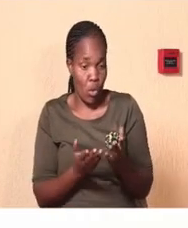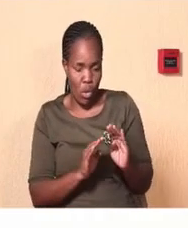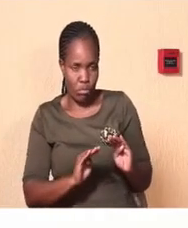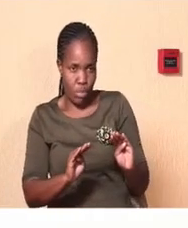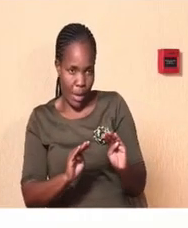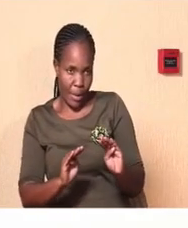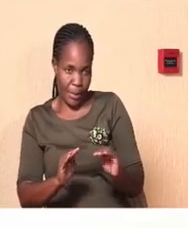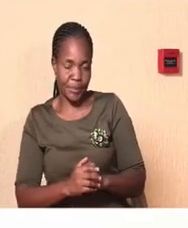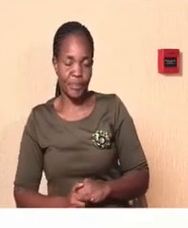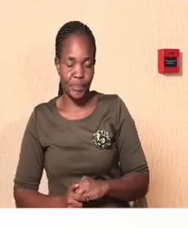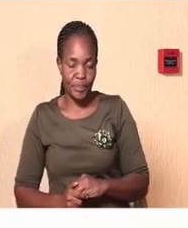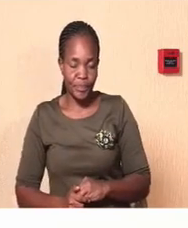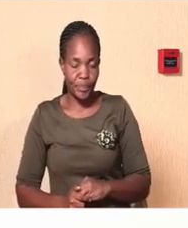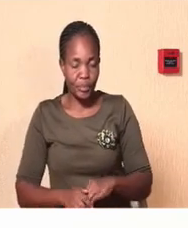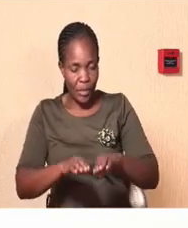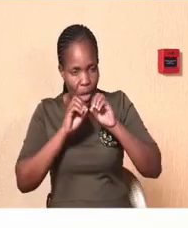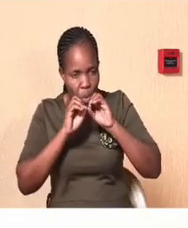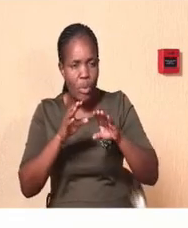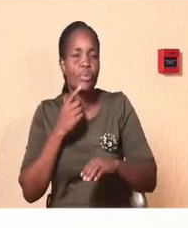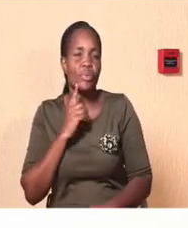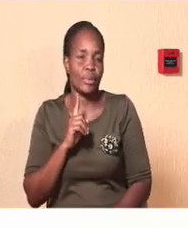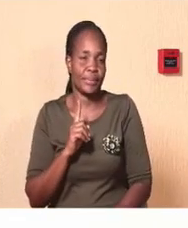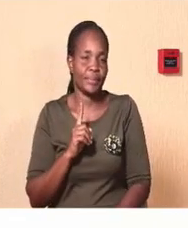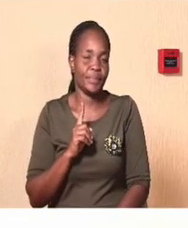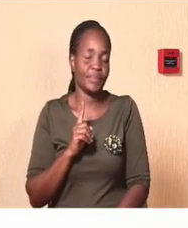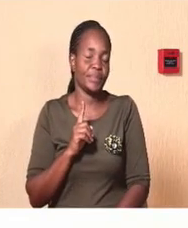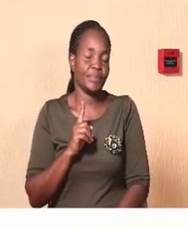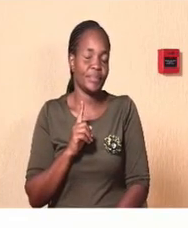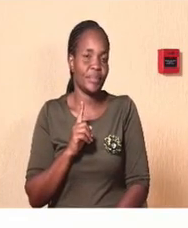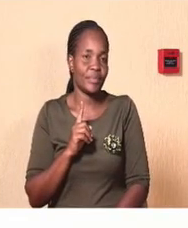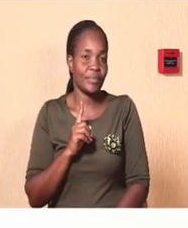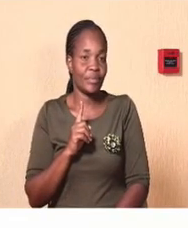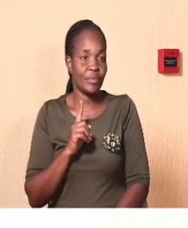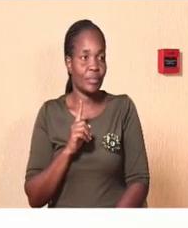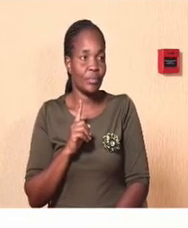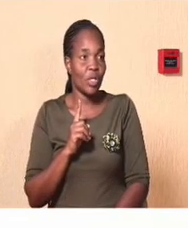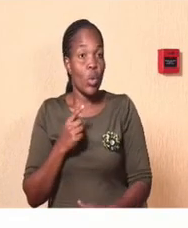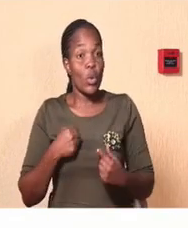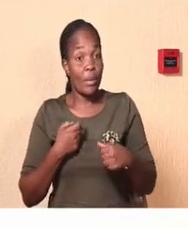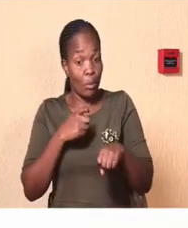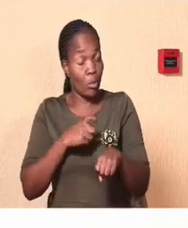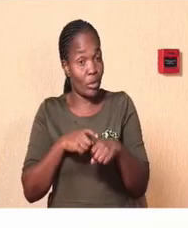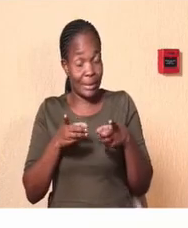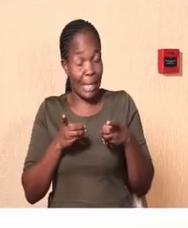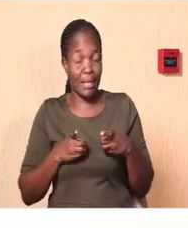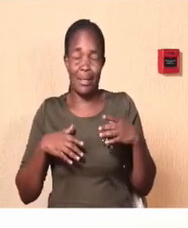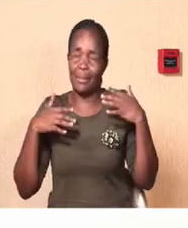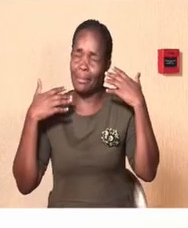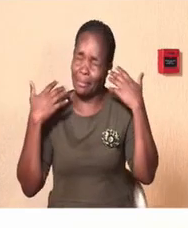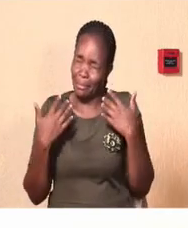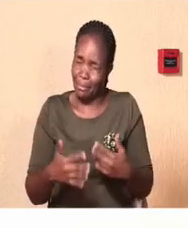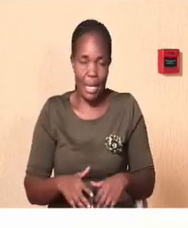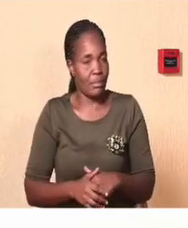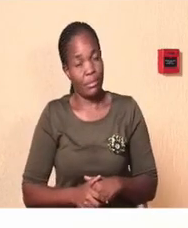final message to the community, I want to say that as much as we are in a very critical time